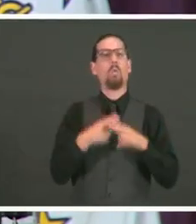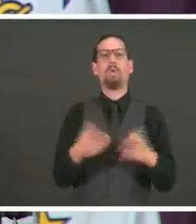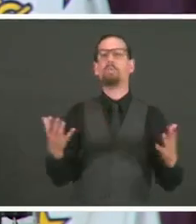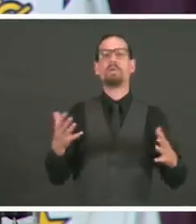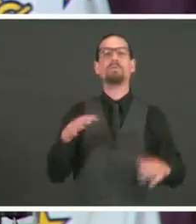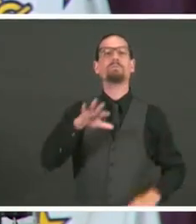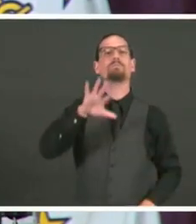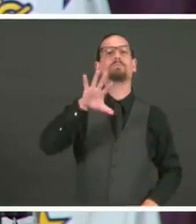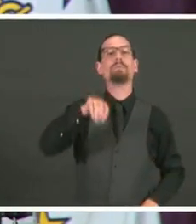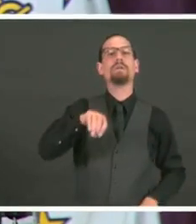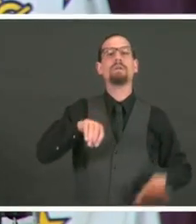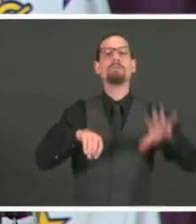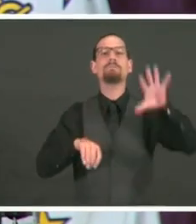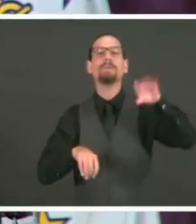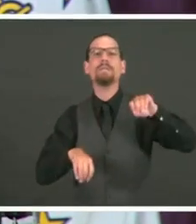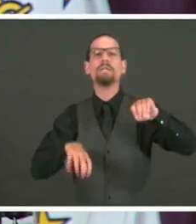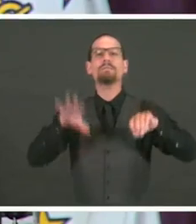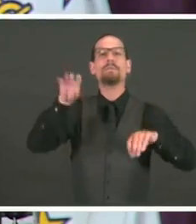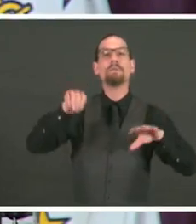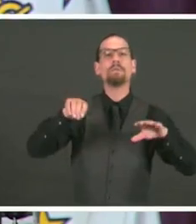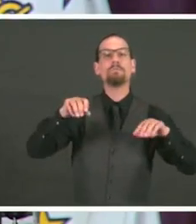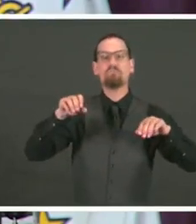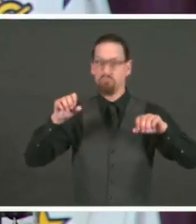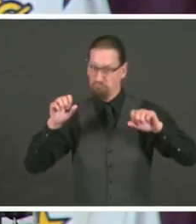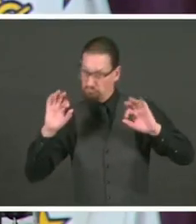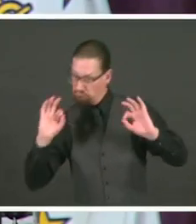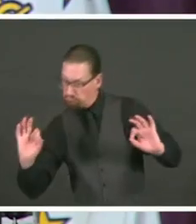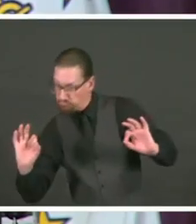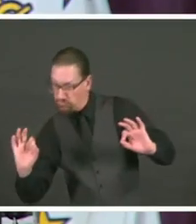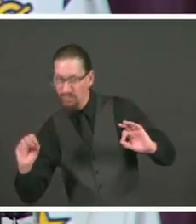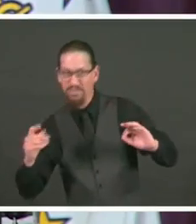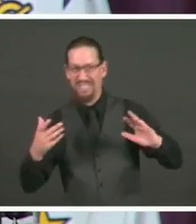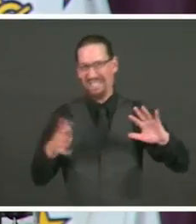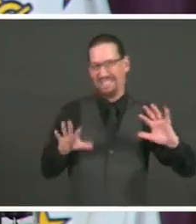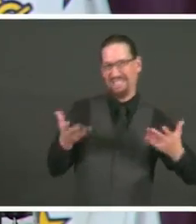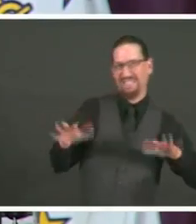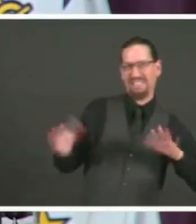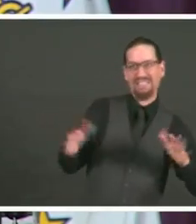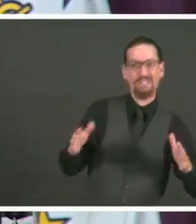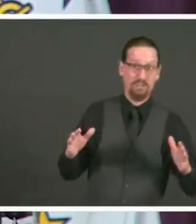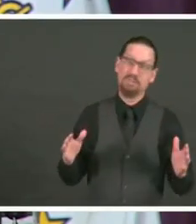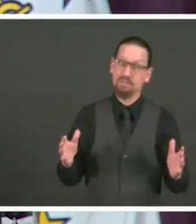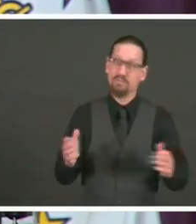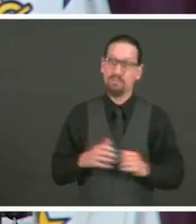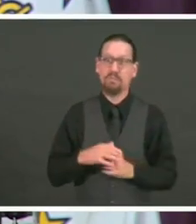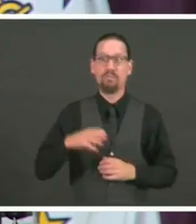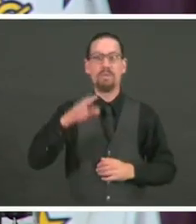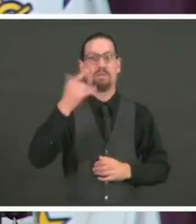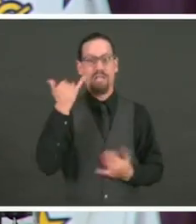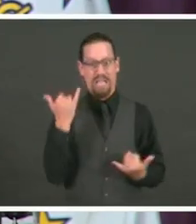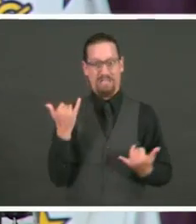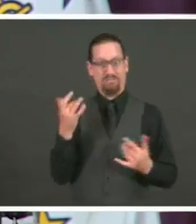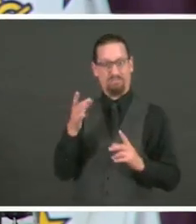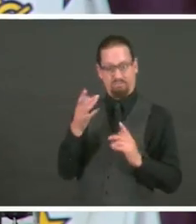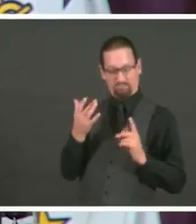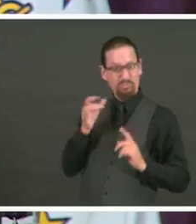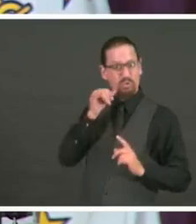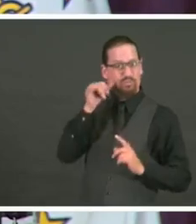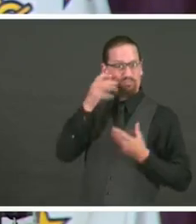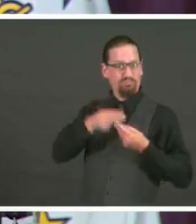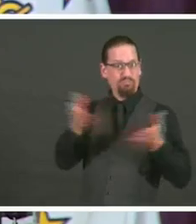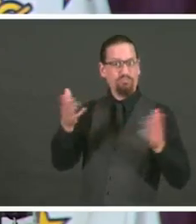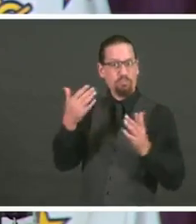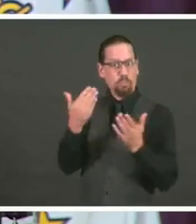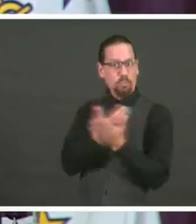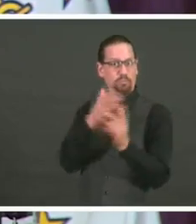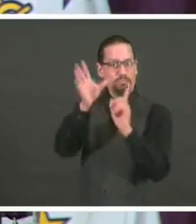today and said we had 115 cases yesterday instead of 84, that would not be a good thing. So we have a